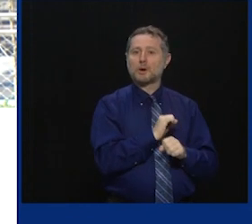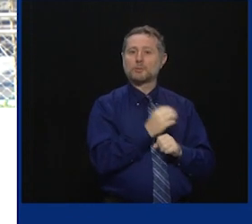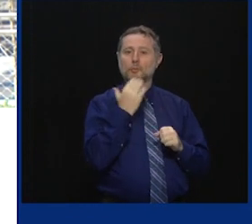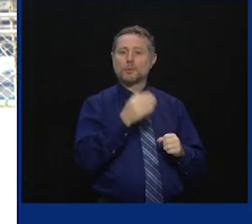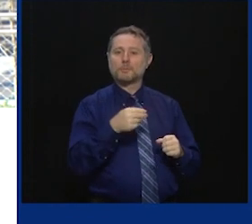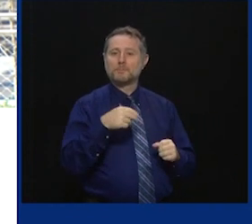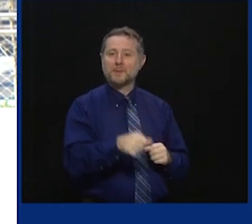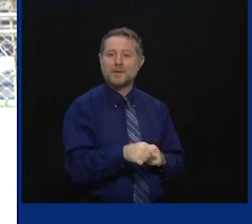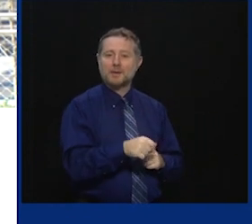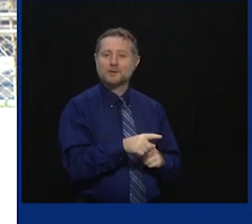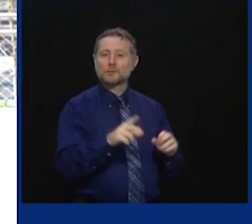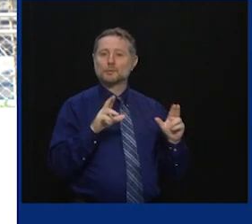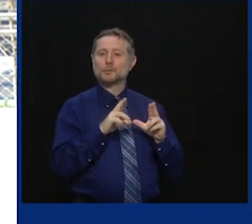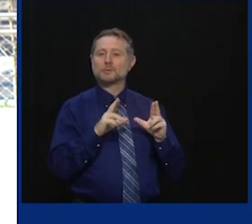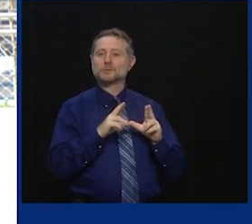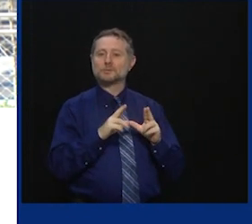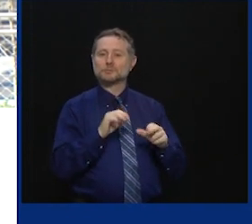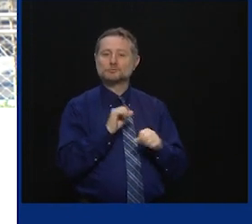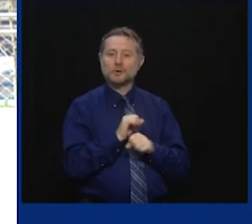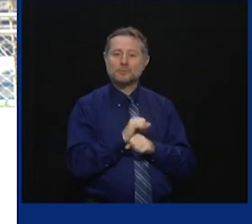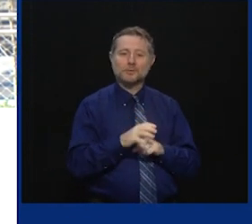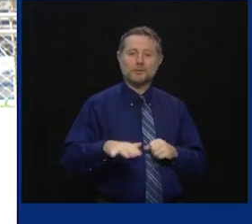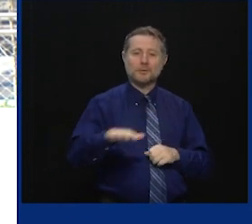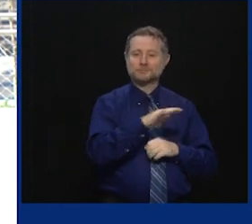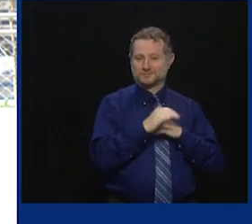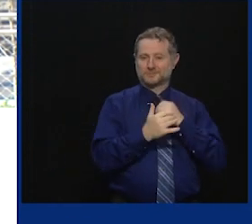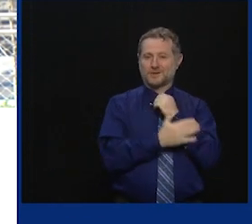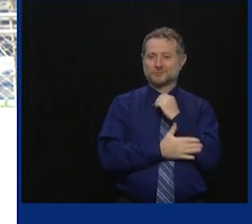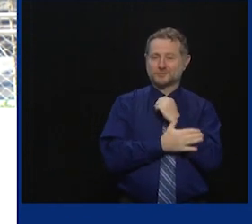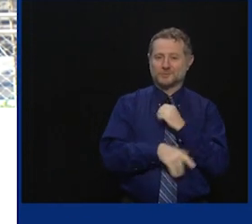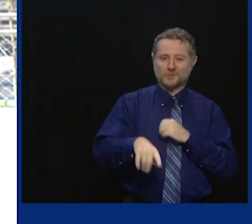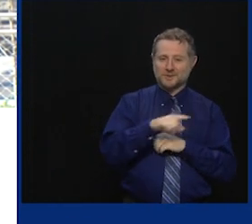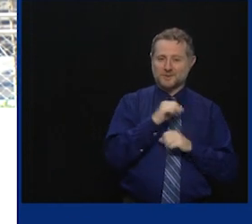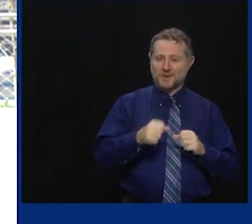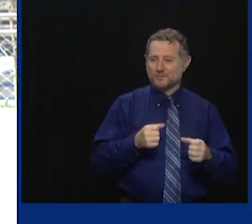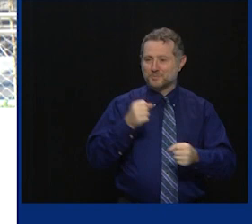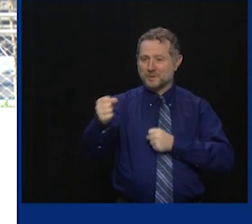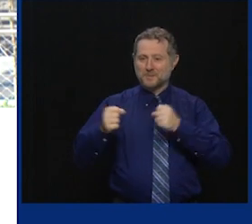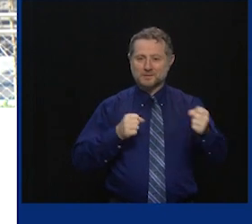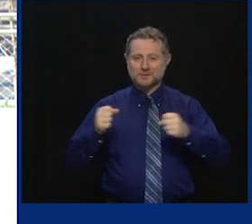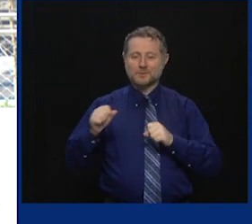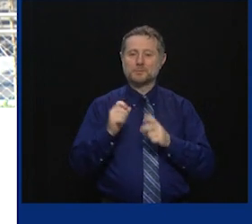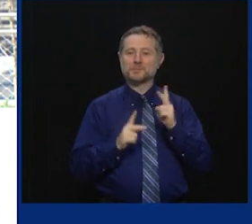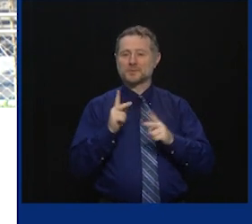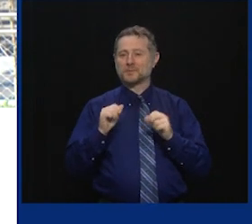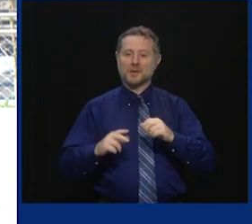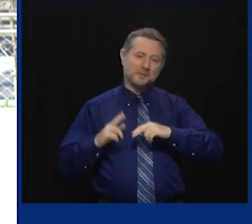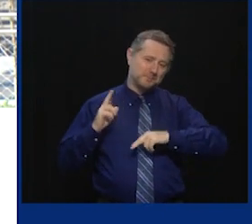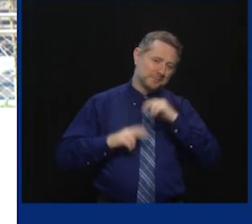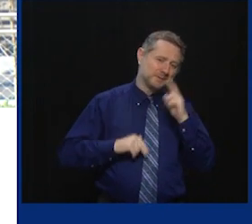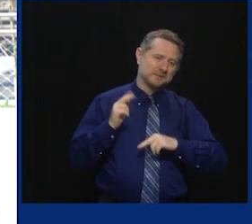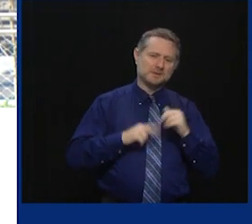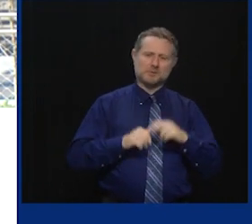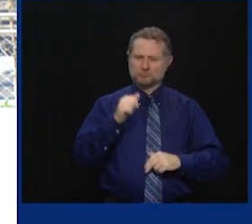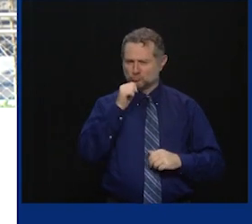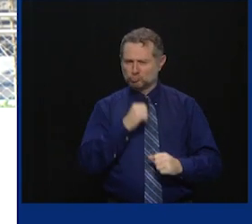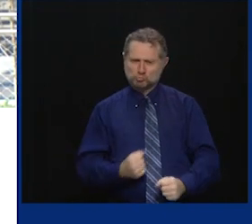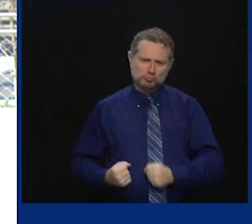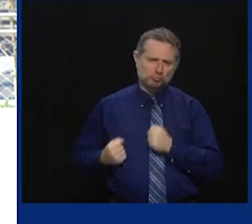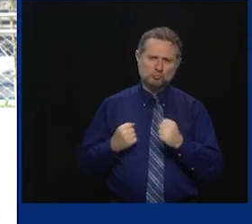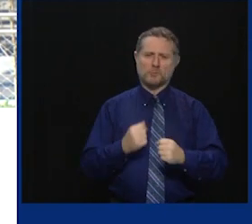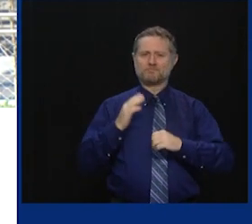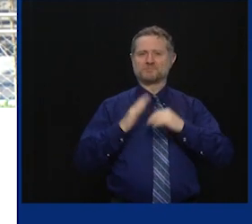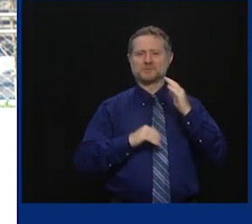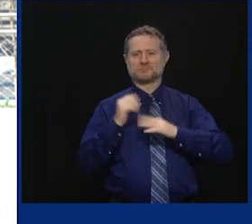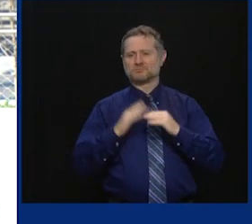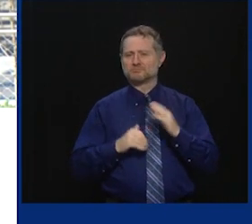community across the country. We can put people to work building modern, sustainable, and resilient infrastructure, re-energizing